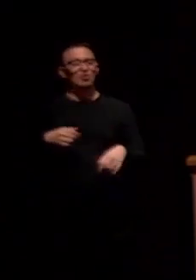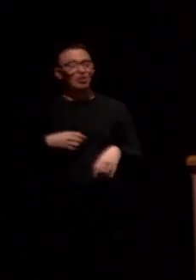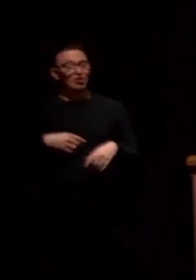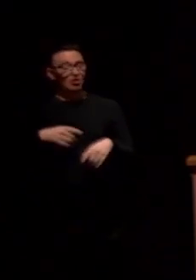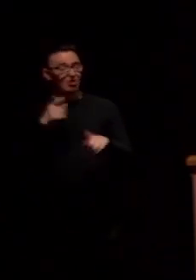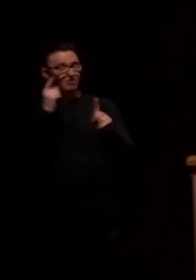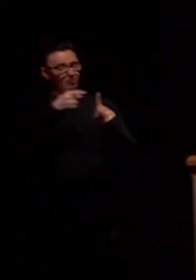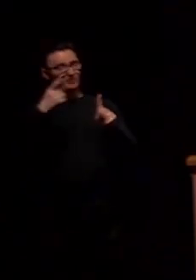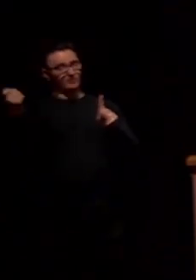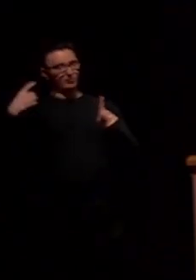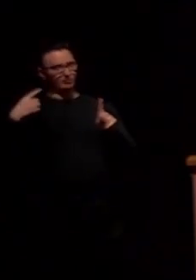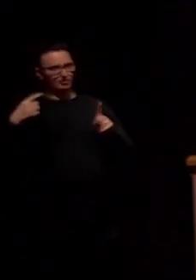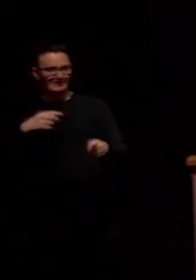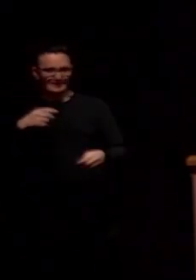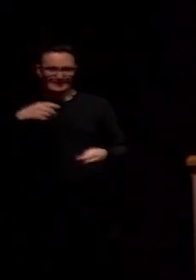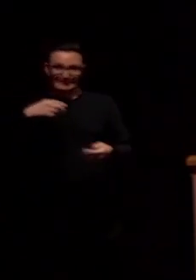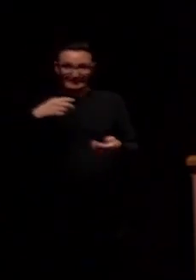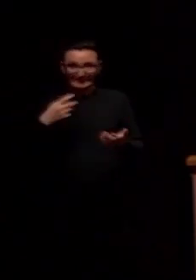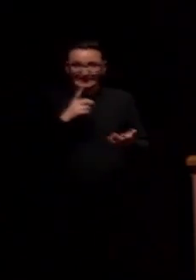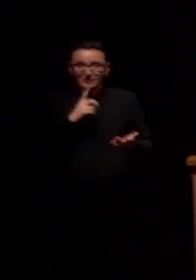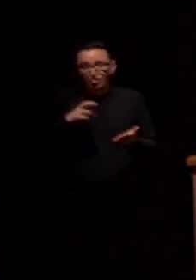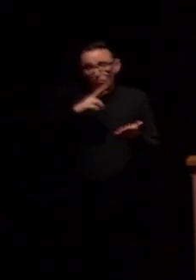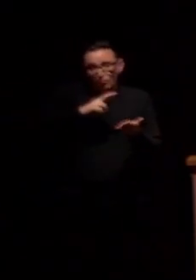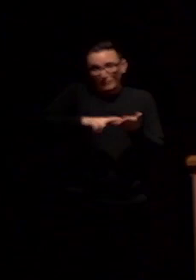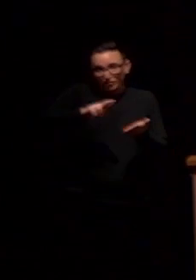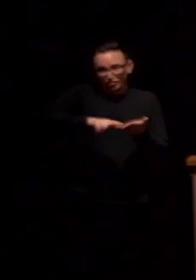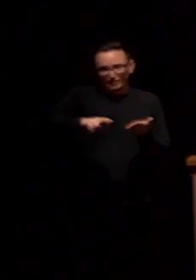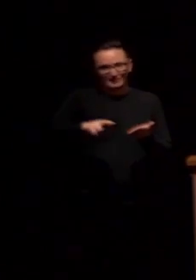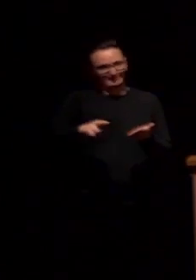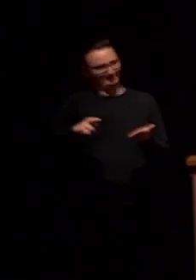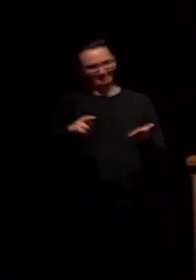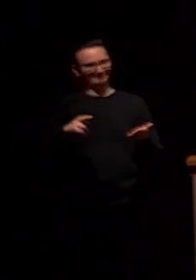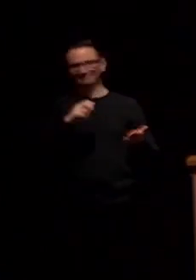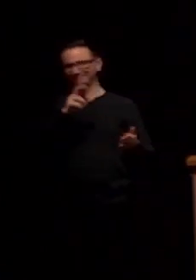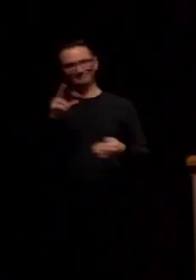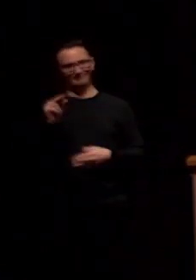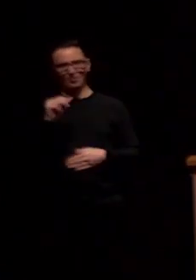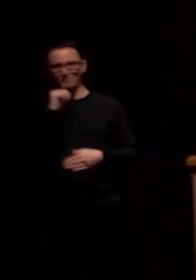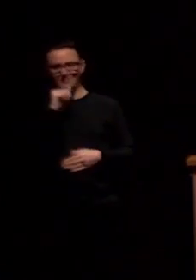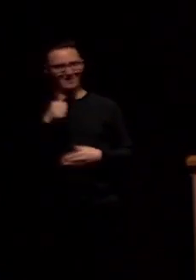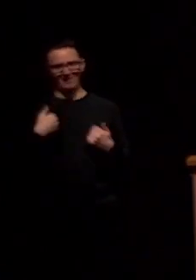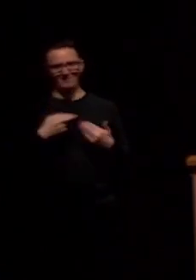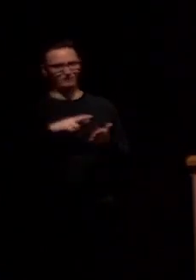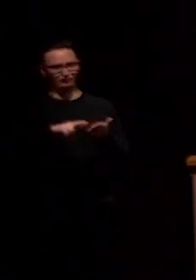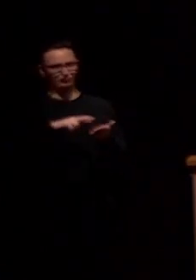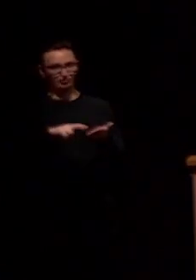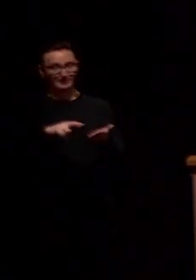is there research? And there's really not. But from my perspective, that should not be